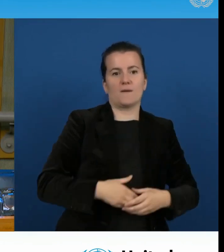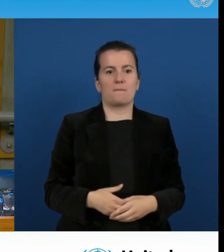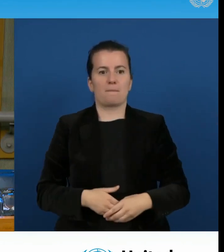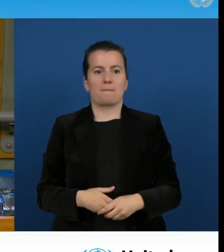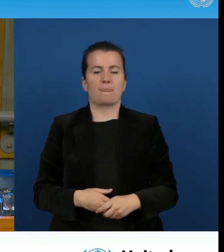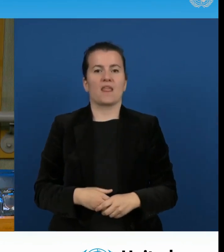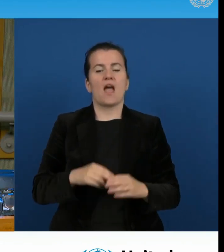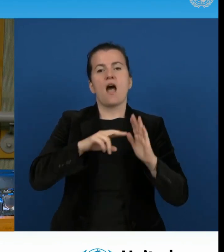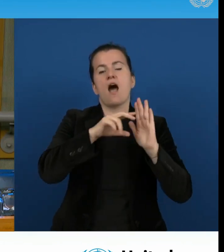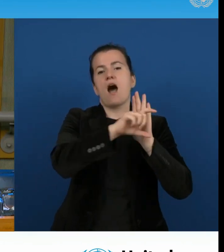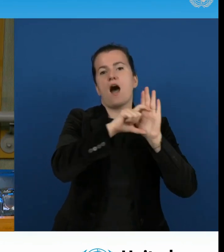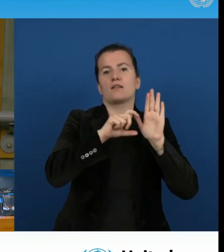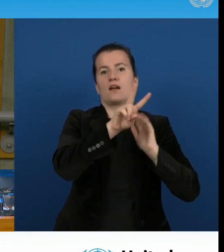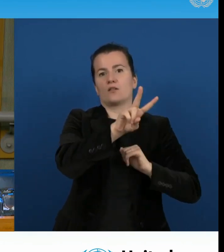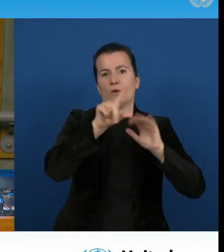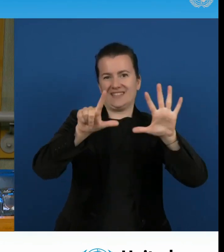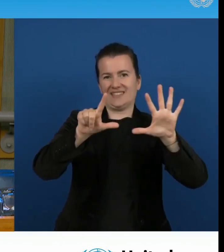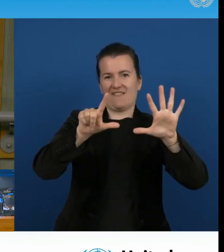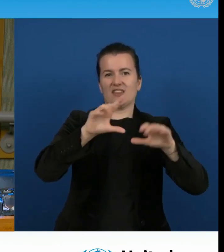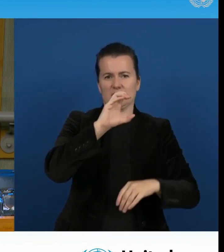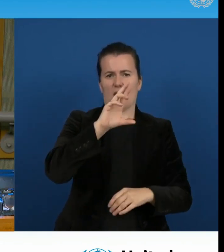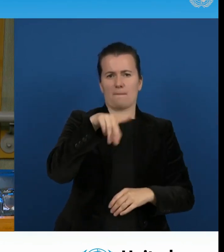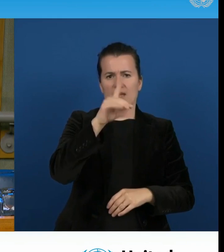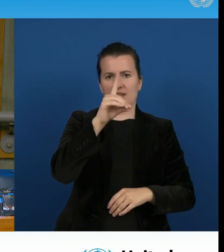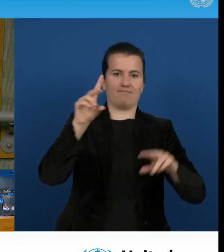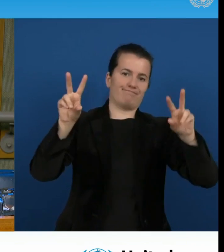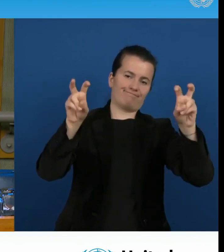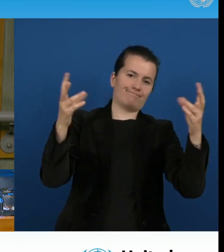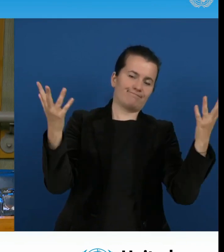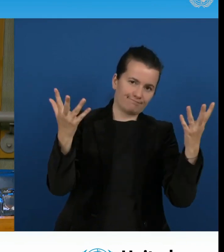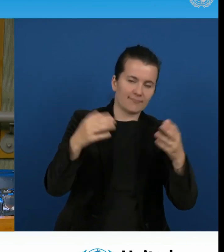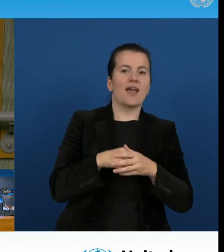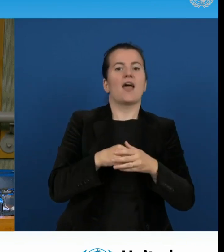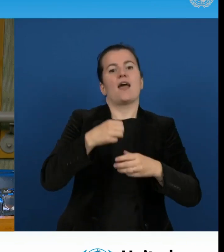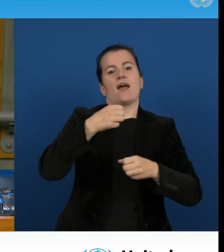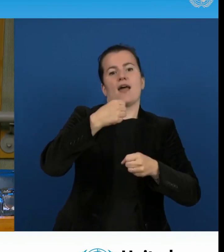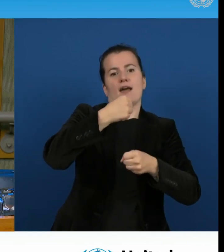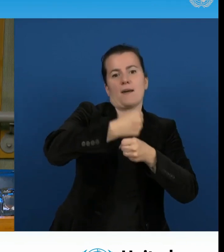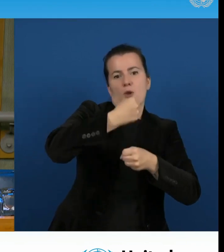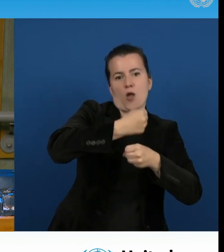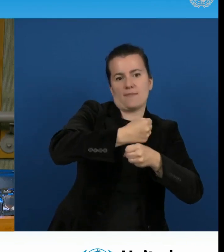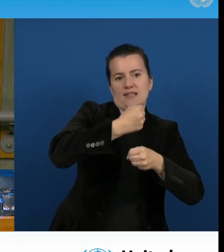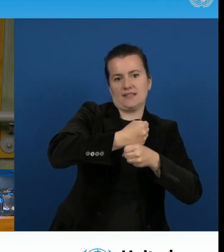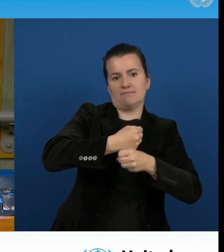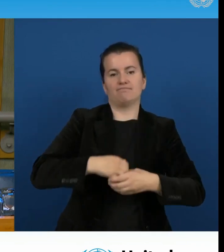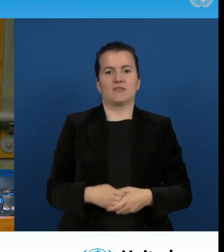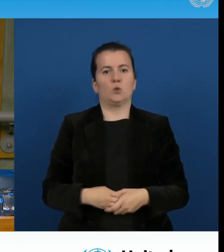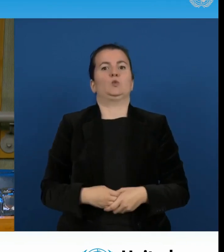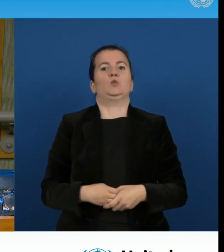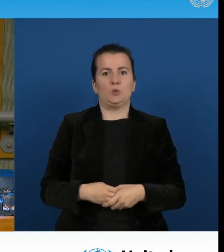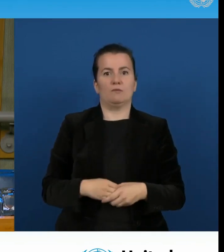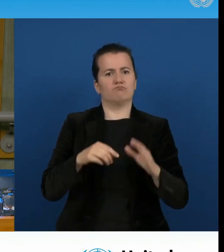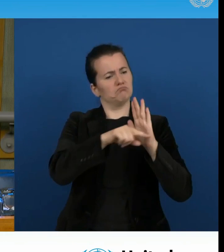on work and employment of the UN Convention on the Rights of Persons with Disabilities remains far from being a reality for many persons with